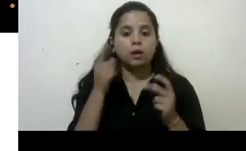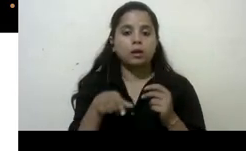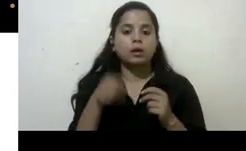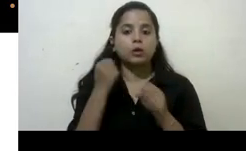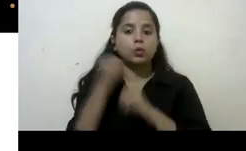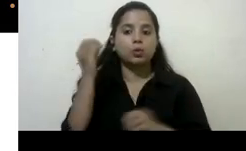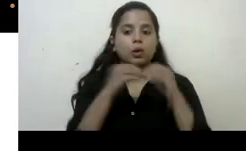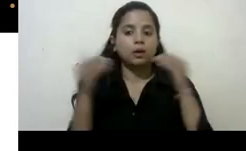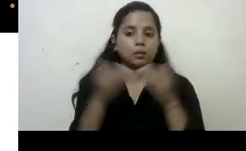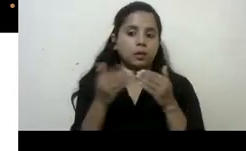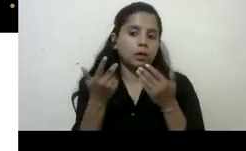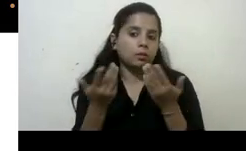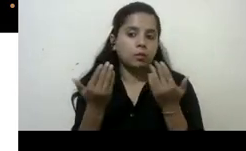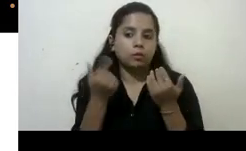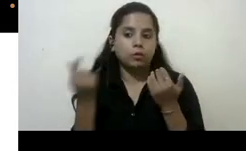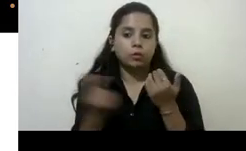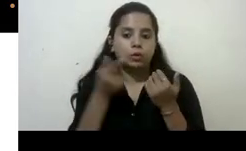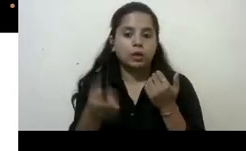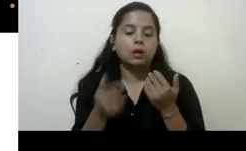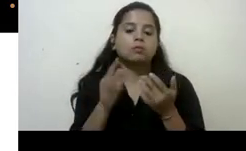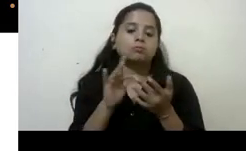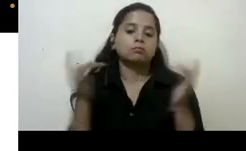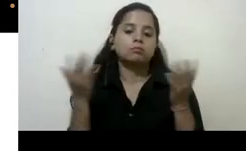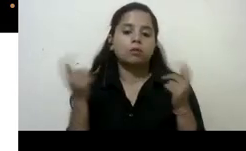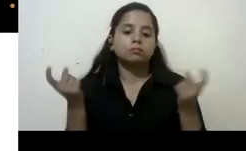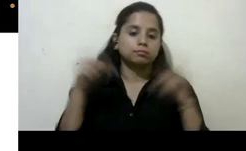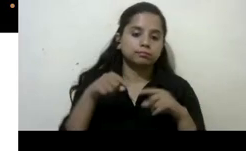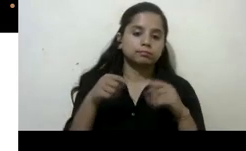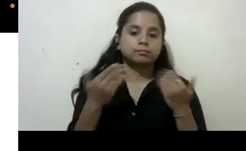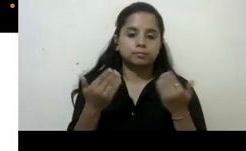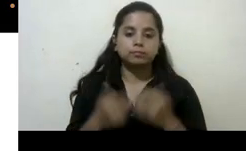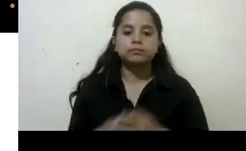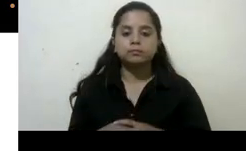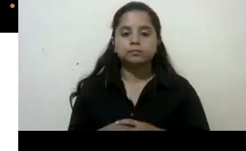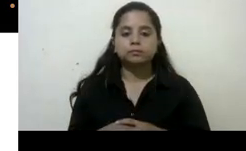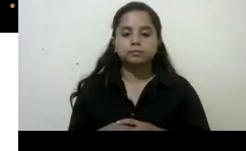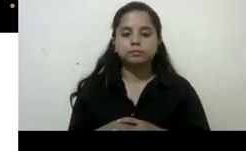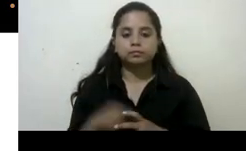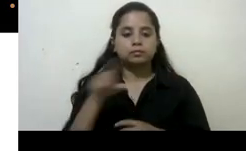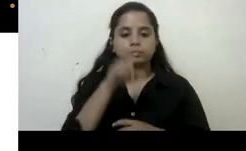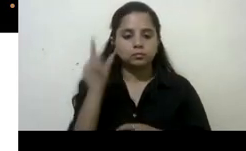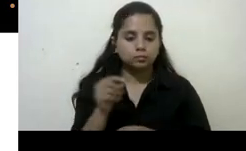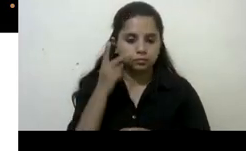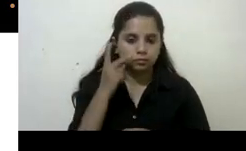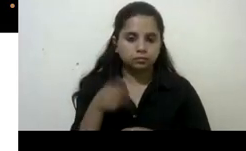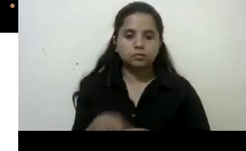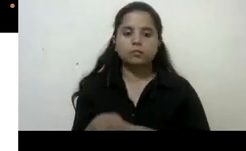Meet. You can connect virtually as well. Schoology, WhatsApp, nice. Twitter, Evo,